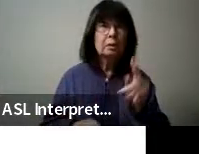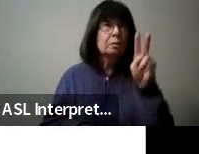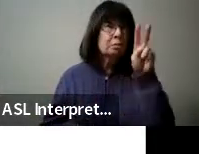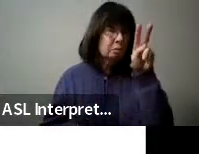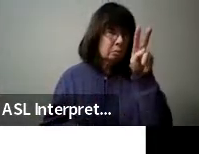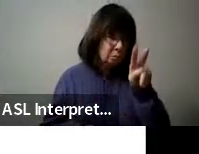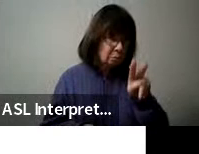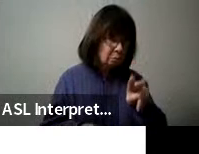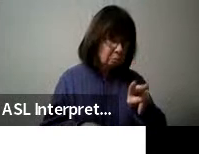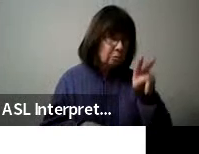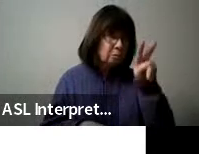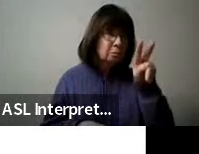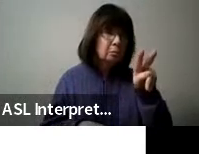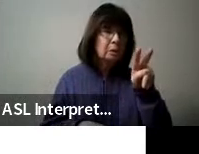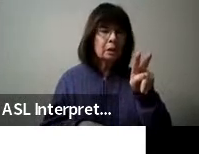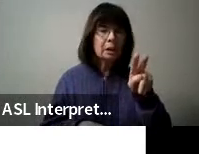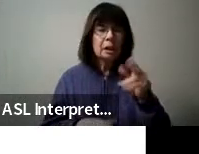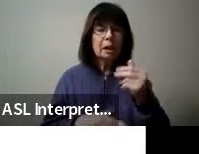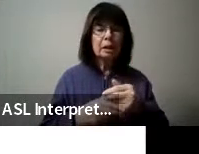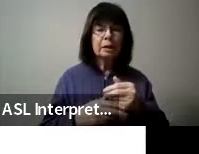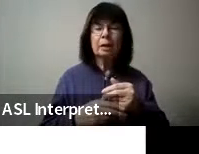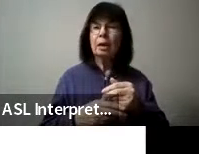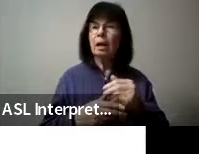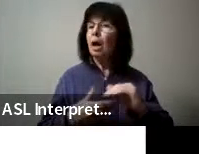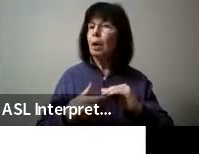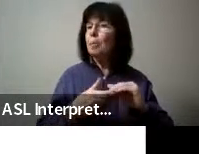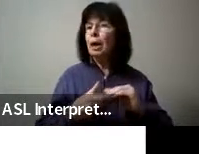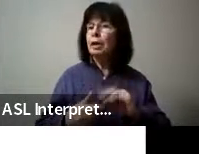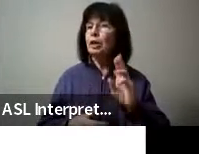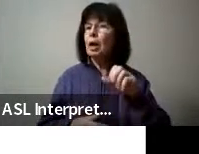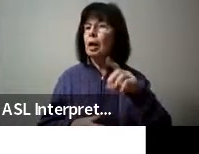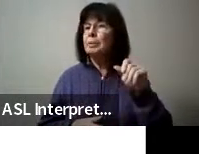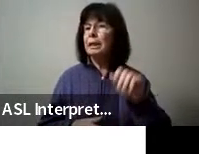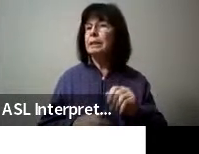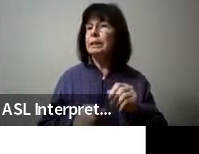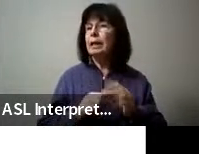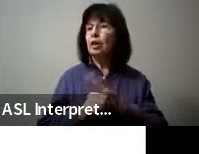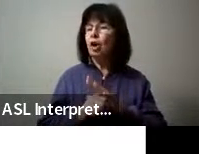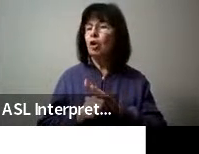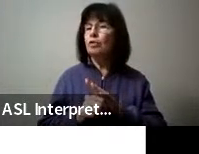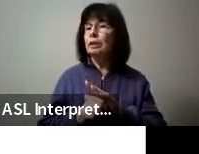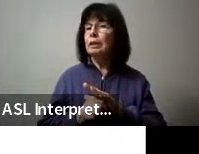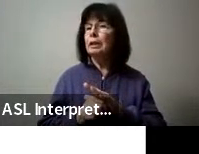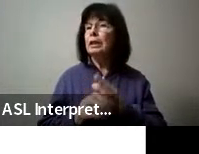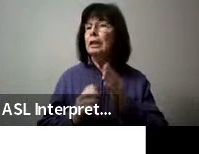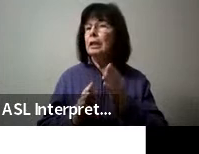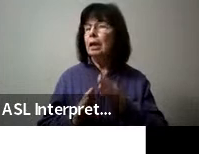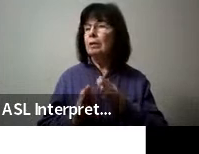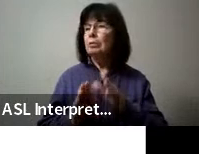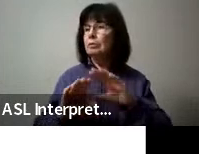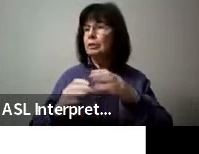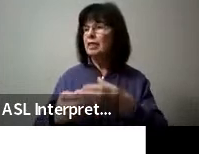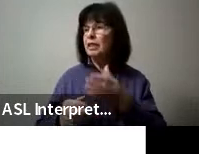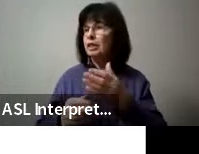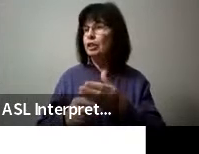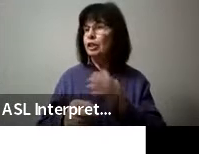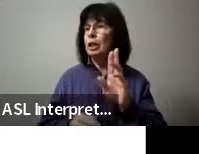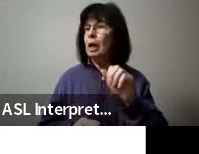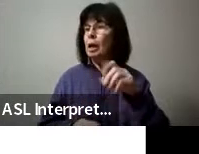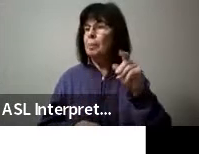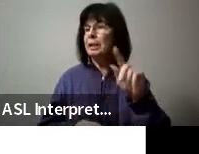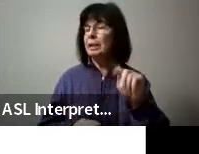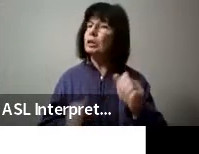like partner updates and COVID division strategy updates are some of the more valuable parts to being